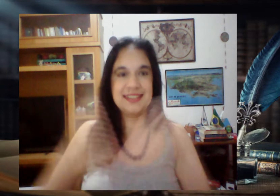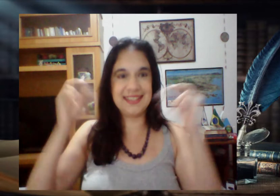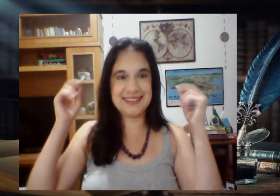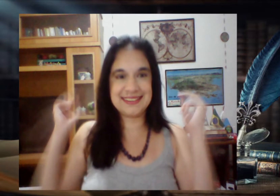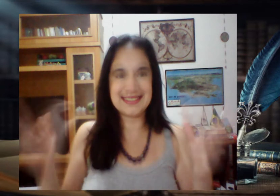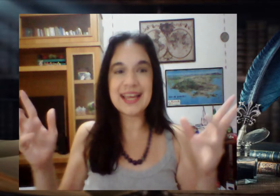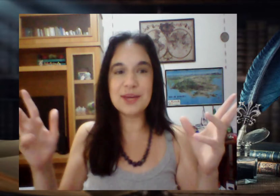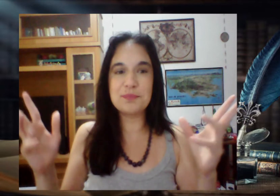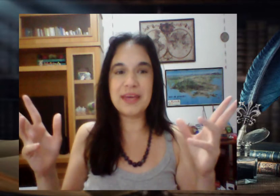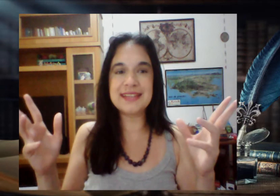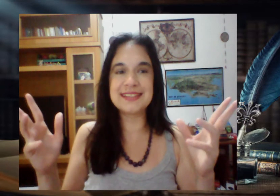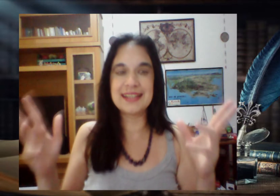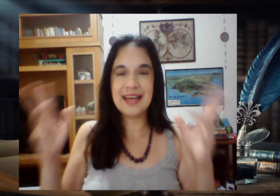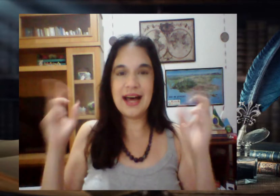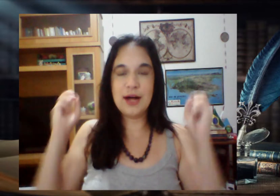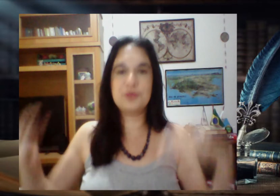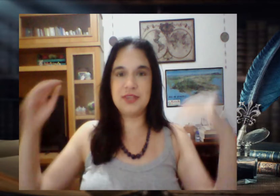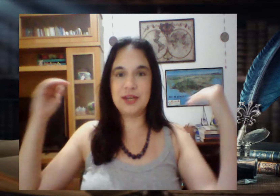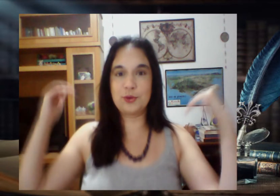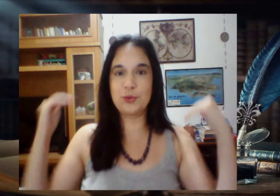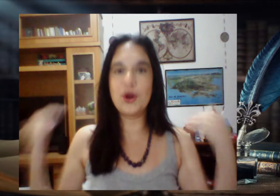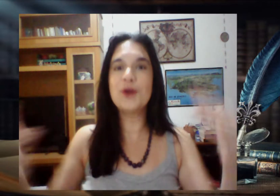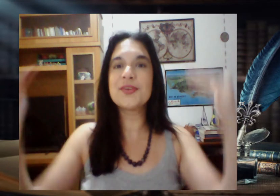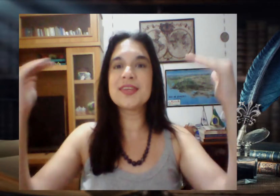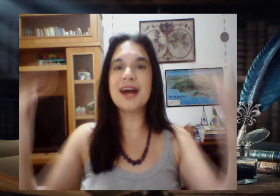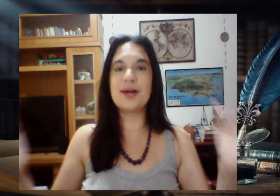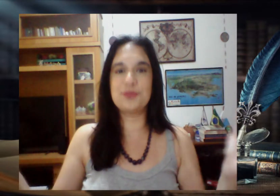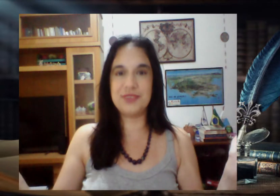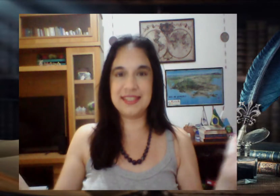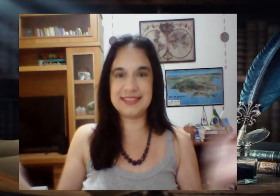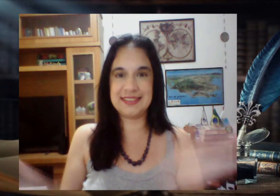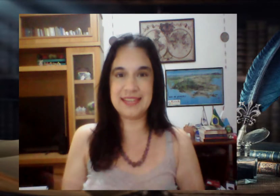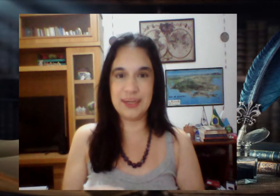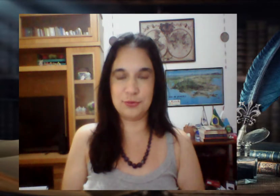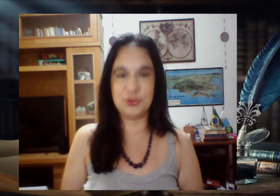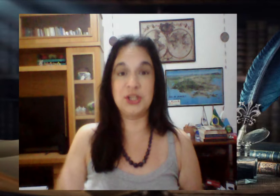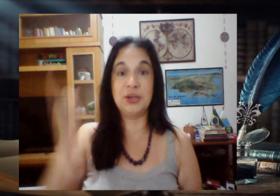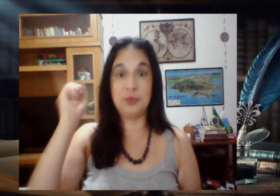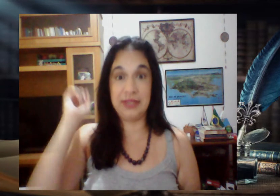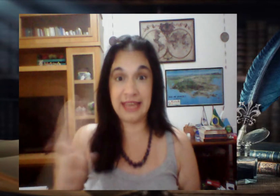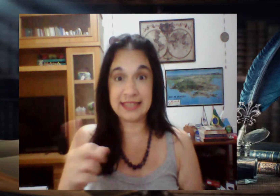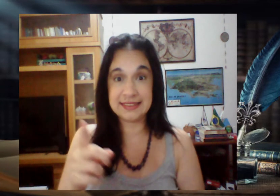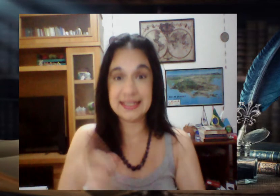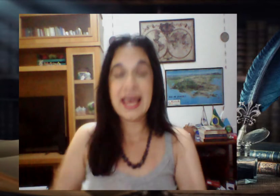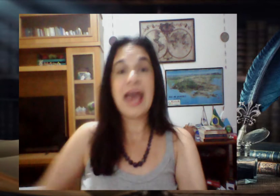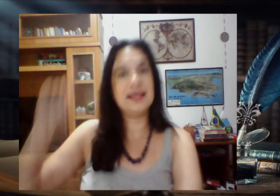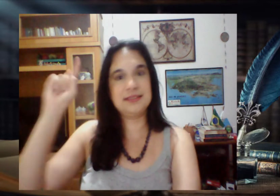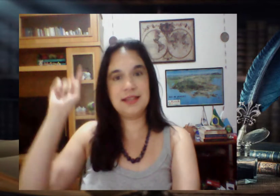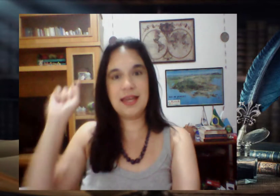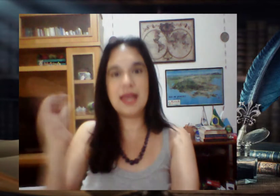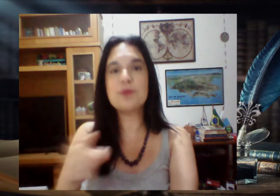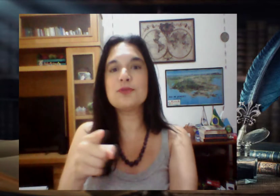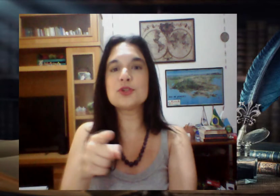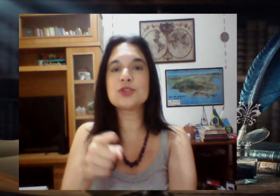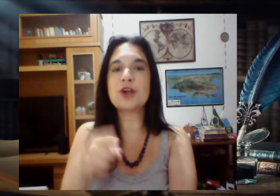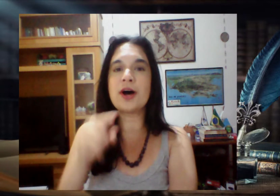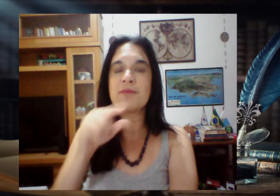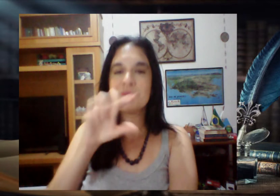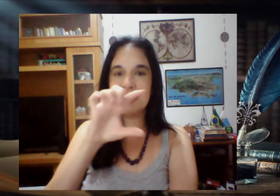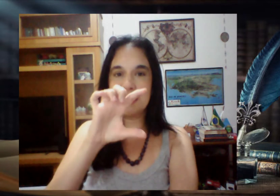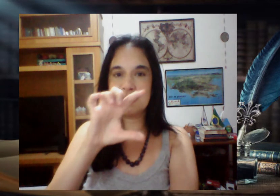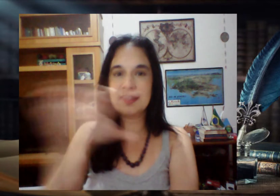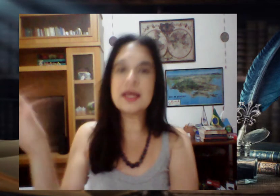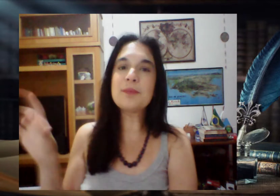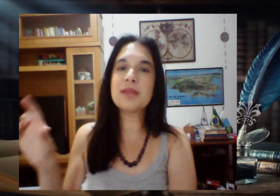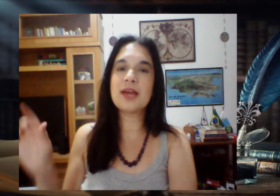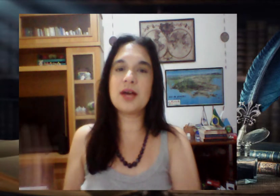is the second bit of the growth of the city of Rio. Yes, and if you saw